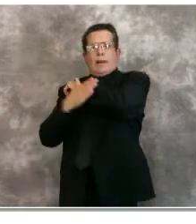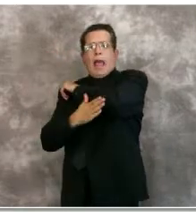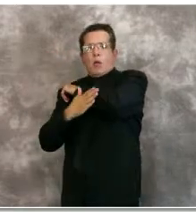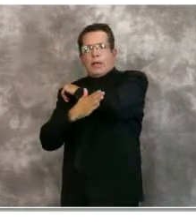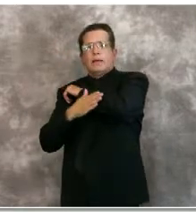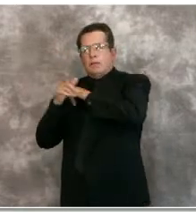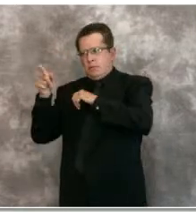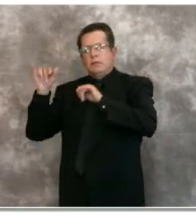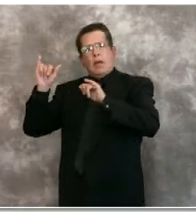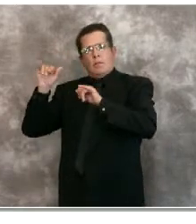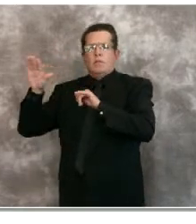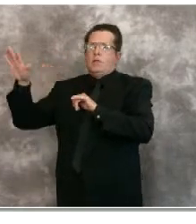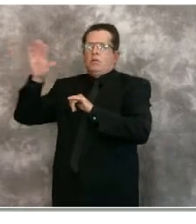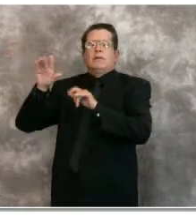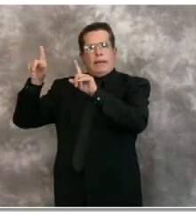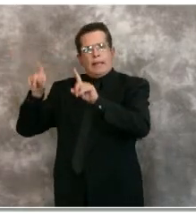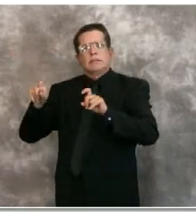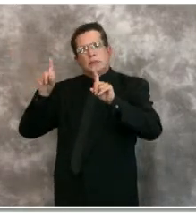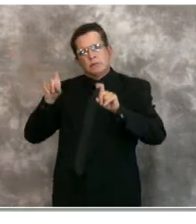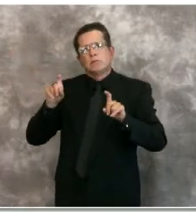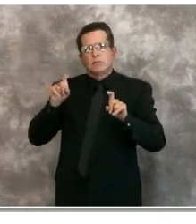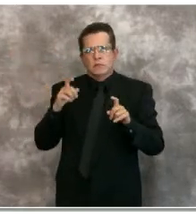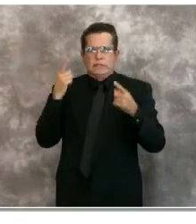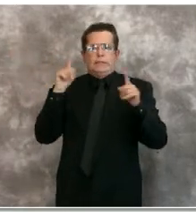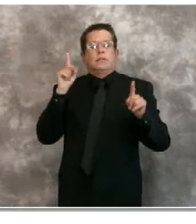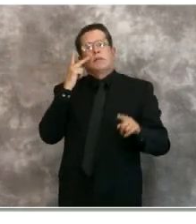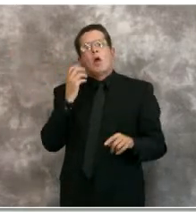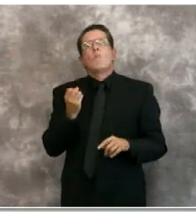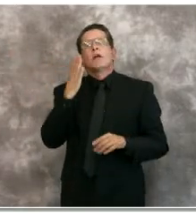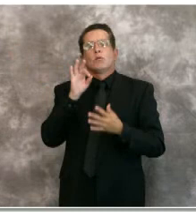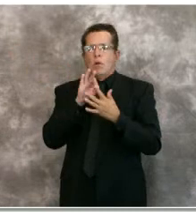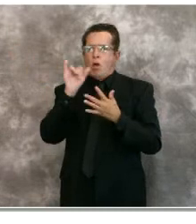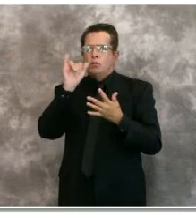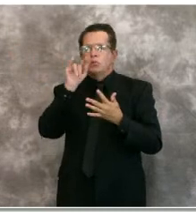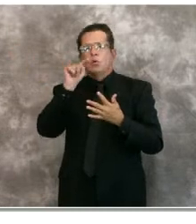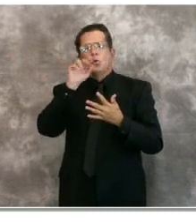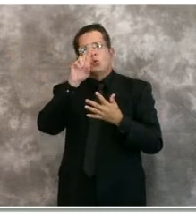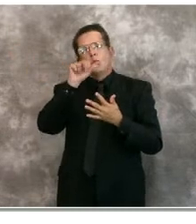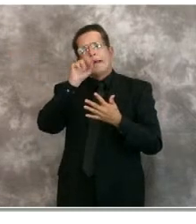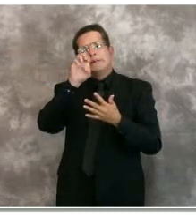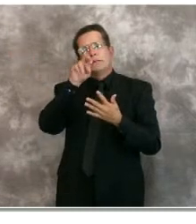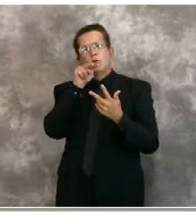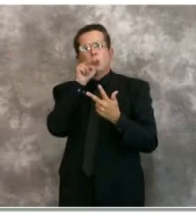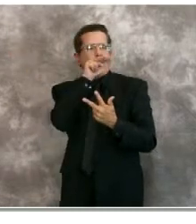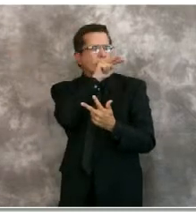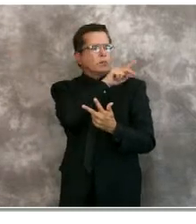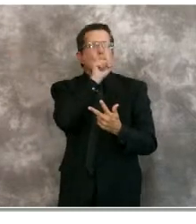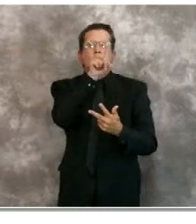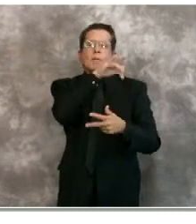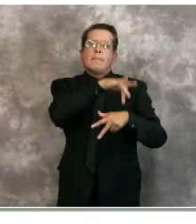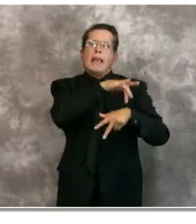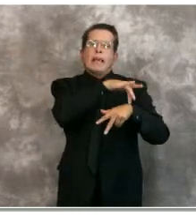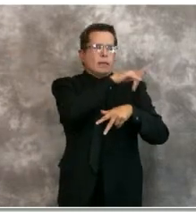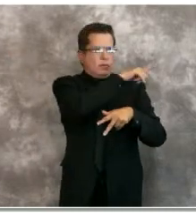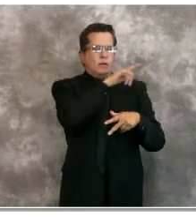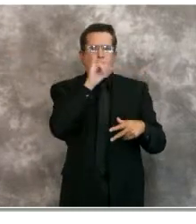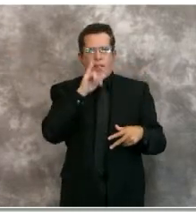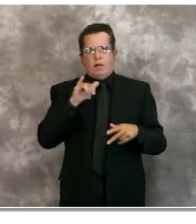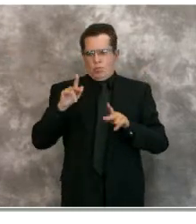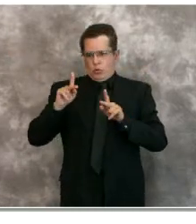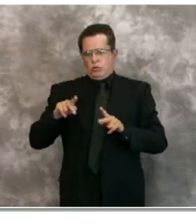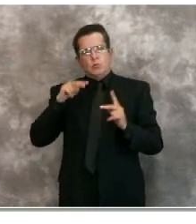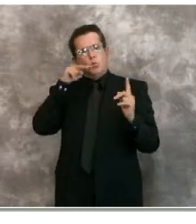particularly urban counties that have had the most success in testing. Contact tracing also continues to bump up. You see at 439, we're really close to our goal